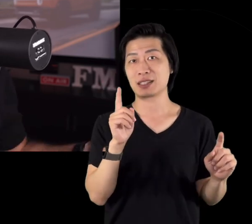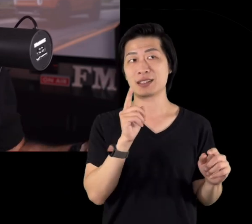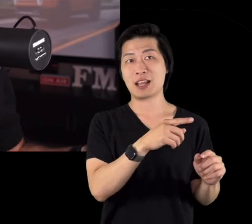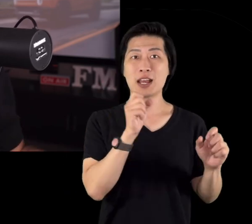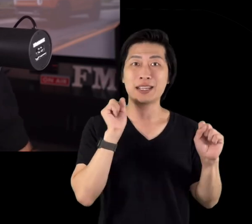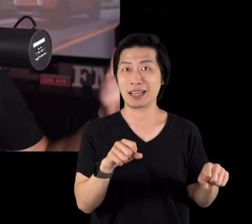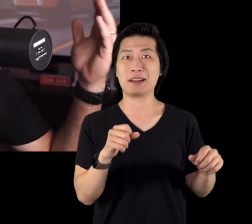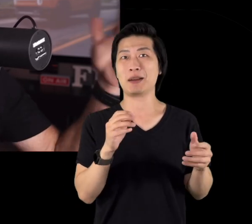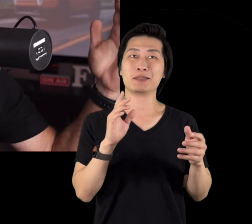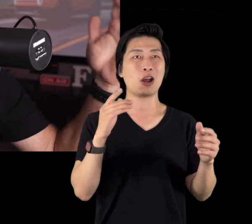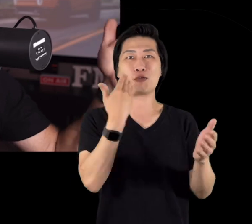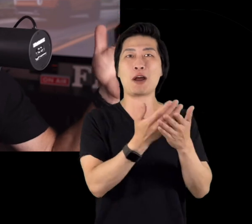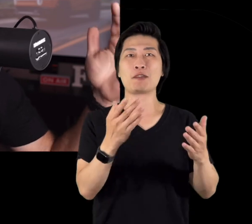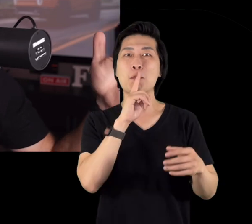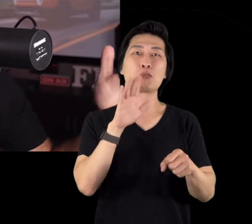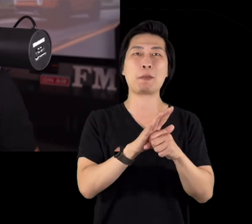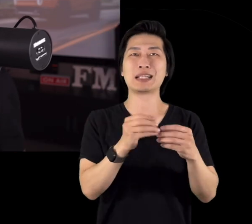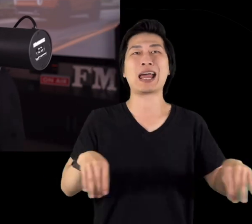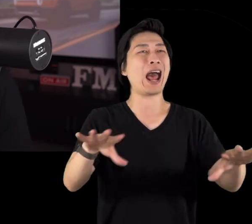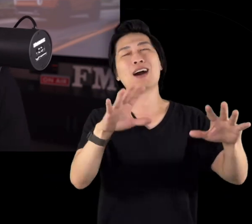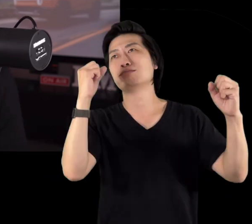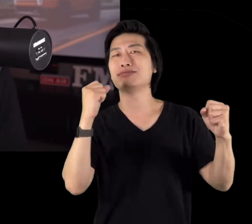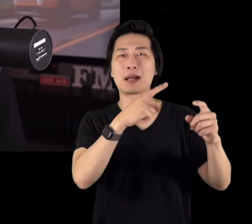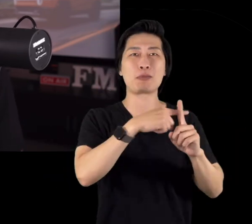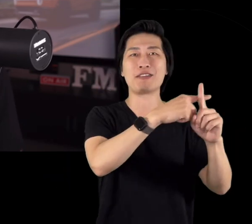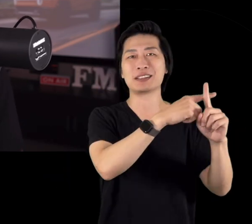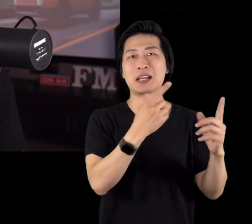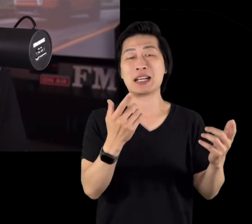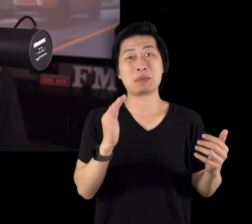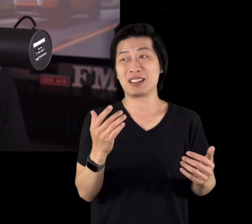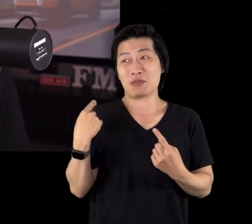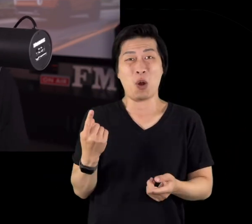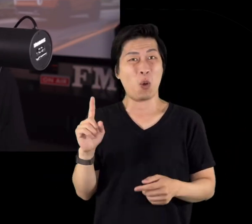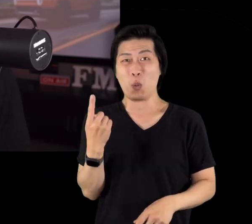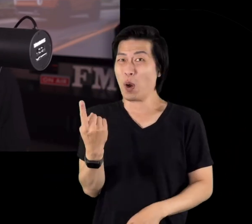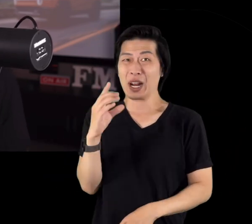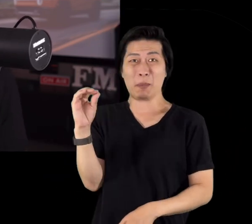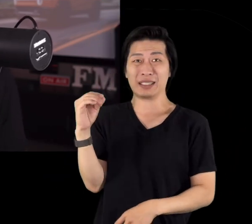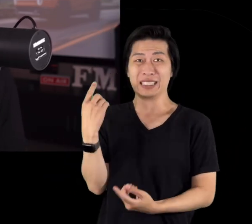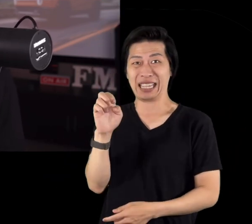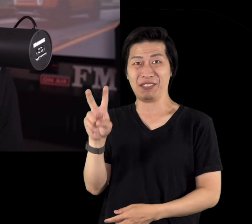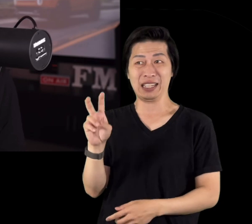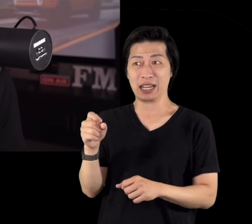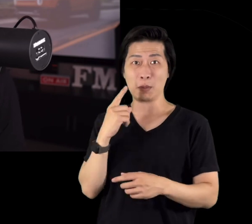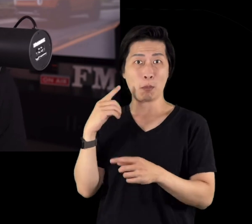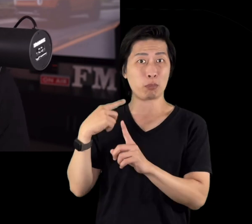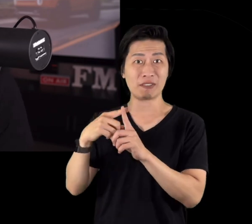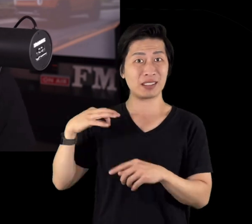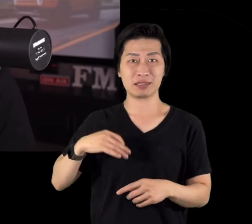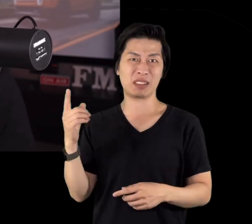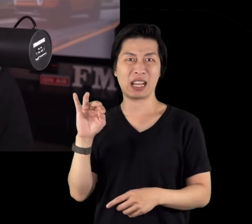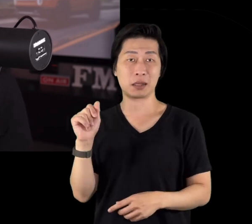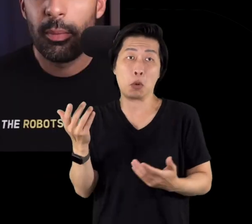to the promised land, to EV profitability, which seems like only one company so far has been able to do that, and that's Tesla. Who knows? Maybe Rivian is the